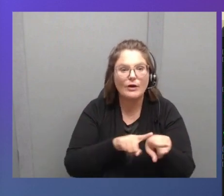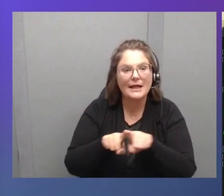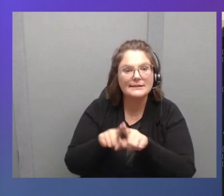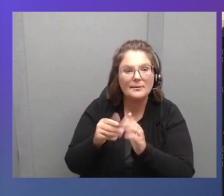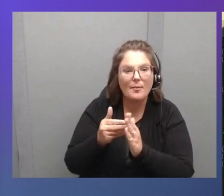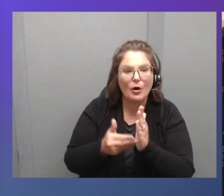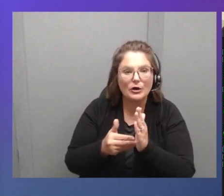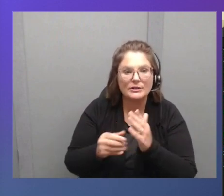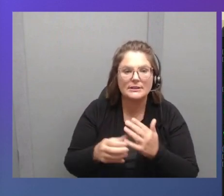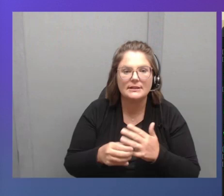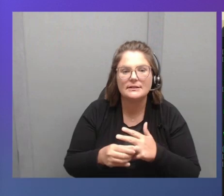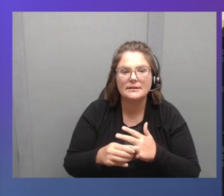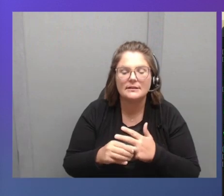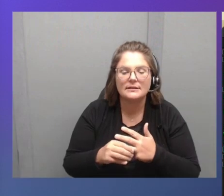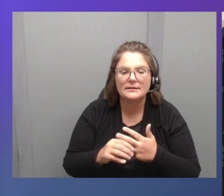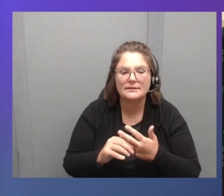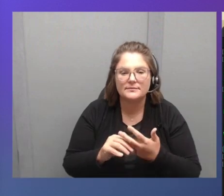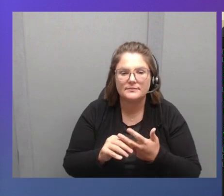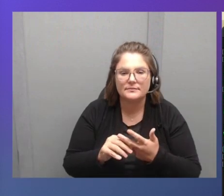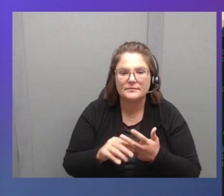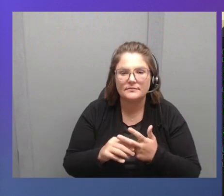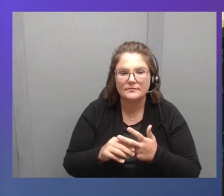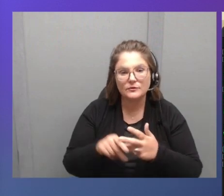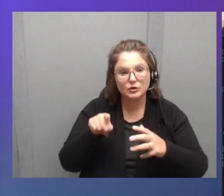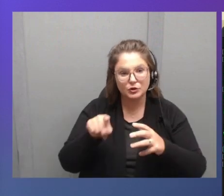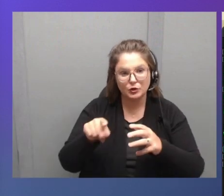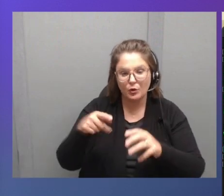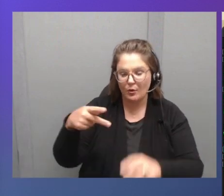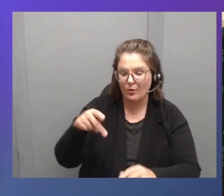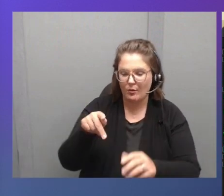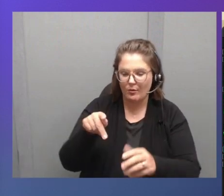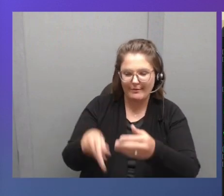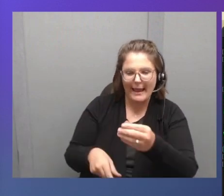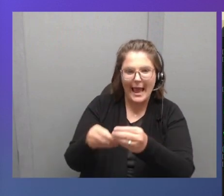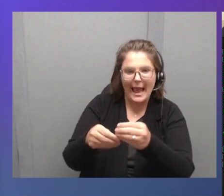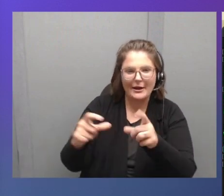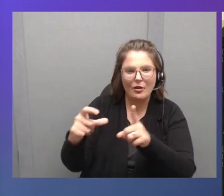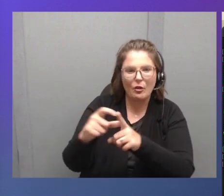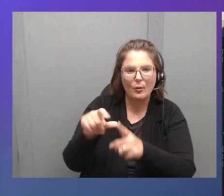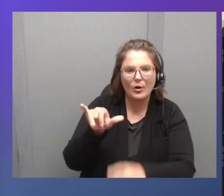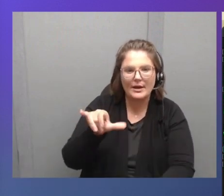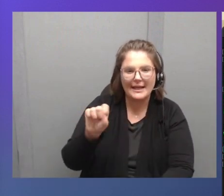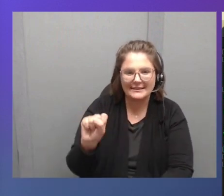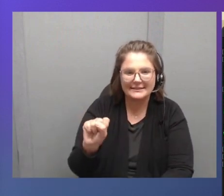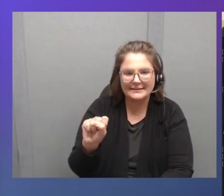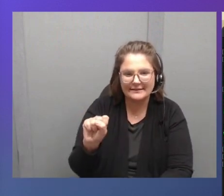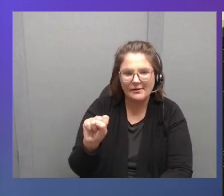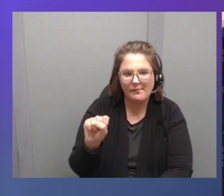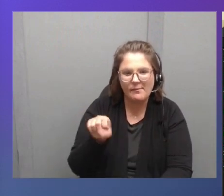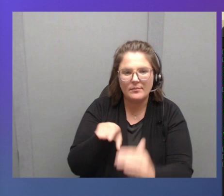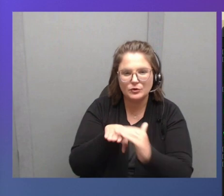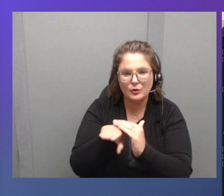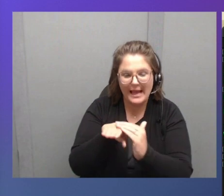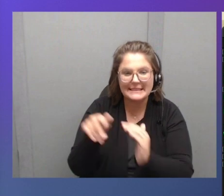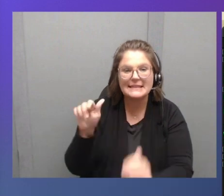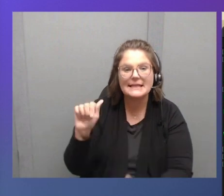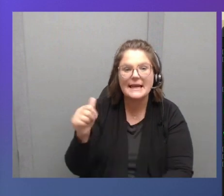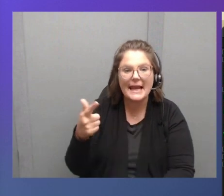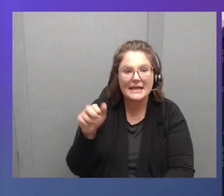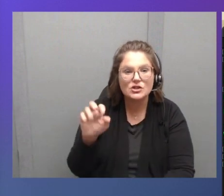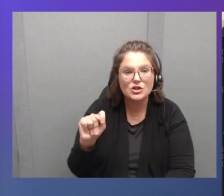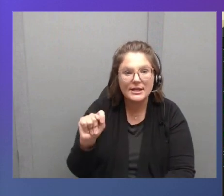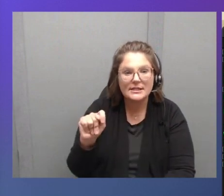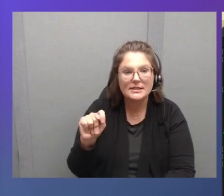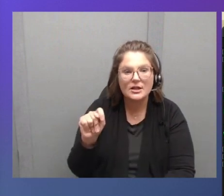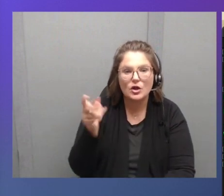of you piped in the word yes to I literally did. to SSM agent or